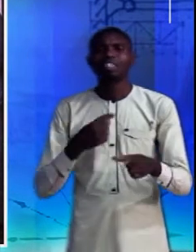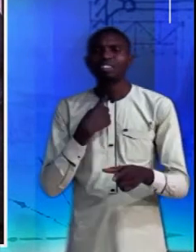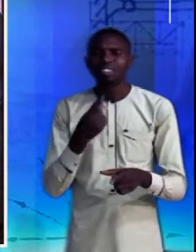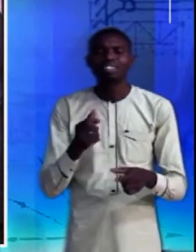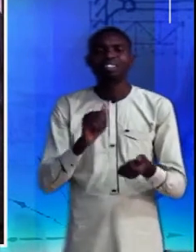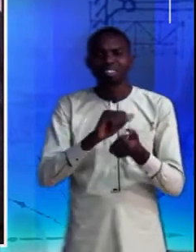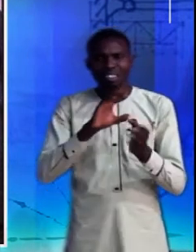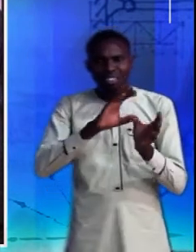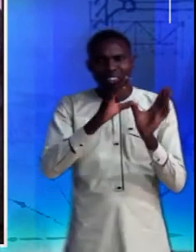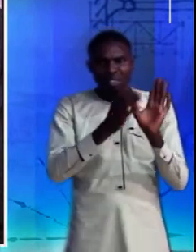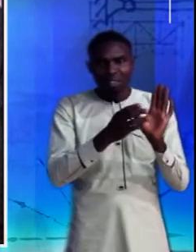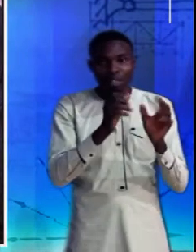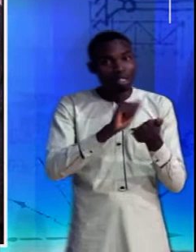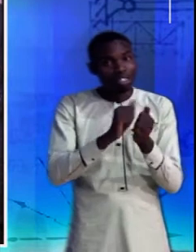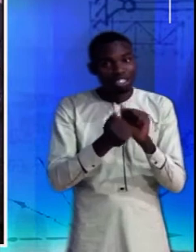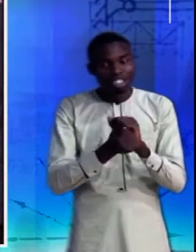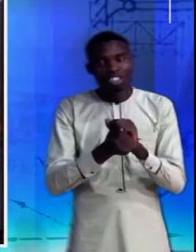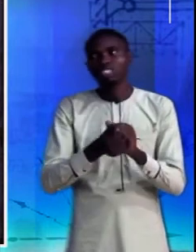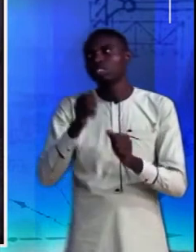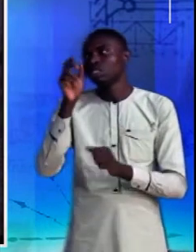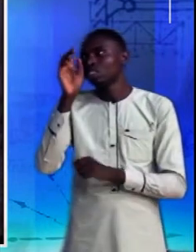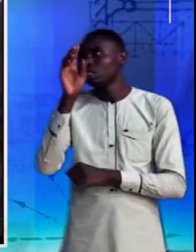1 year.